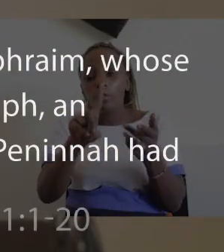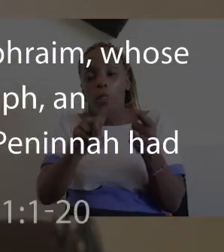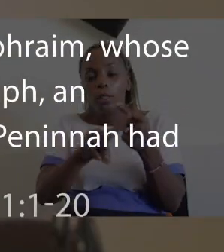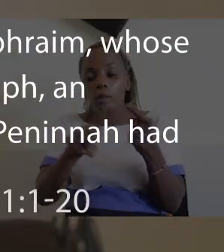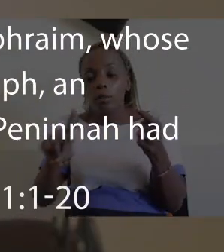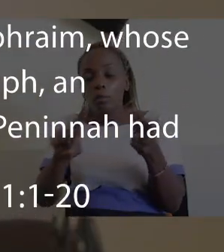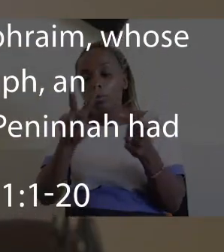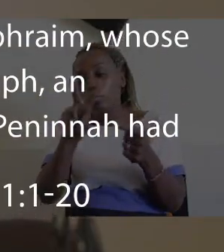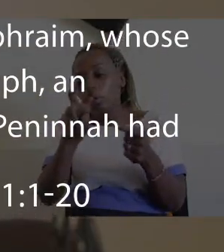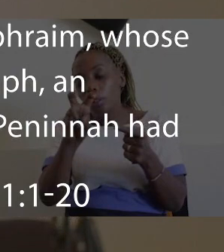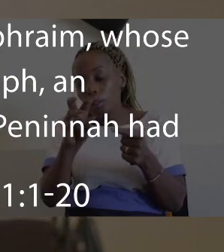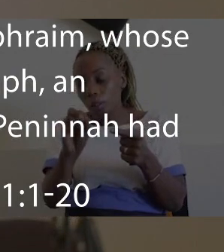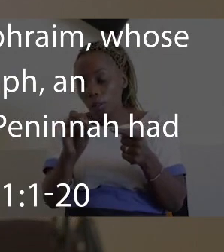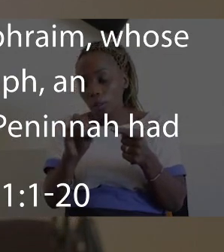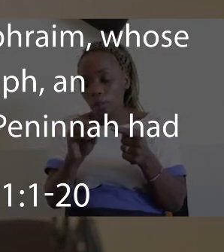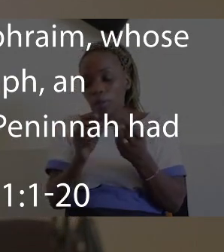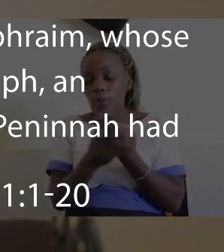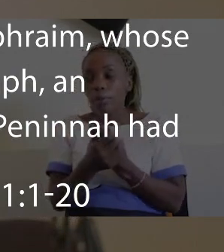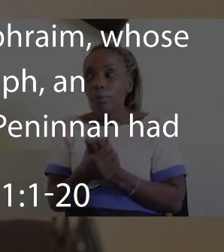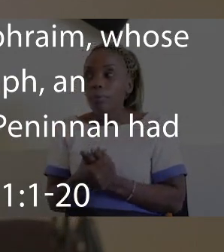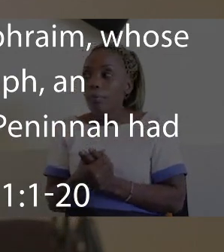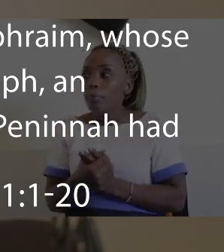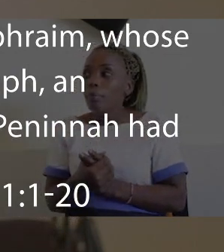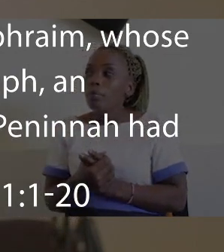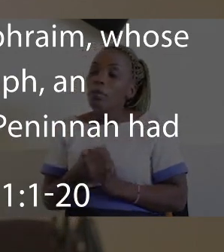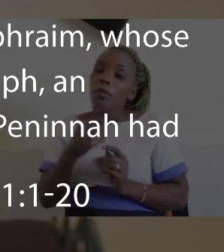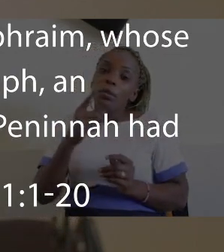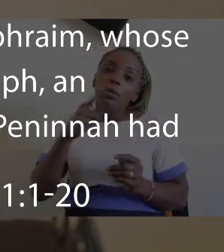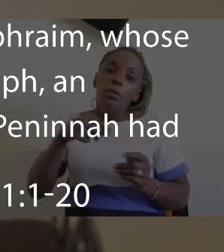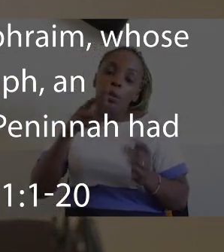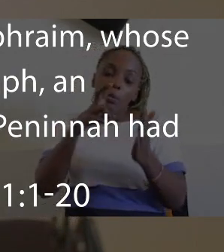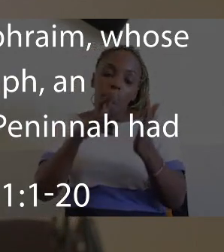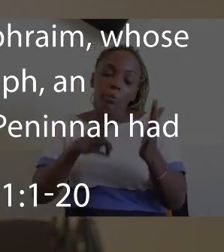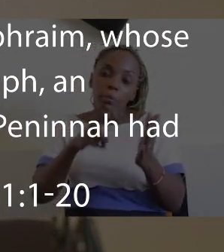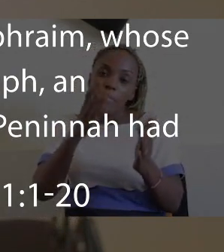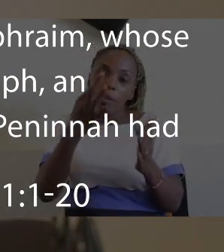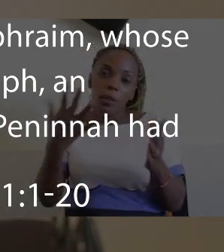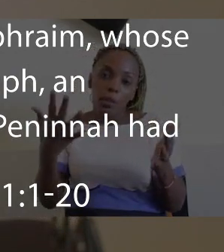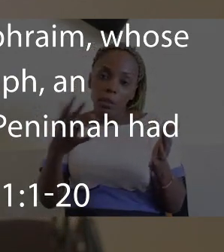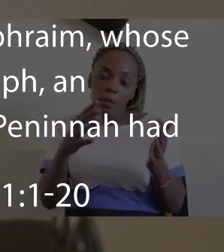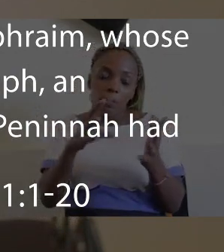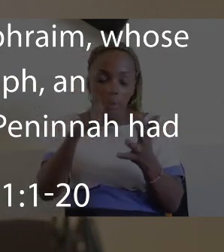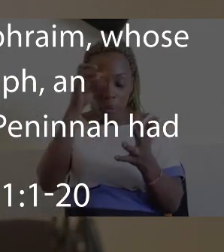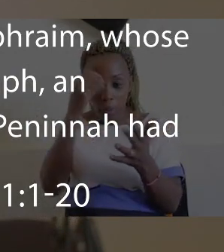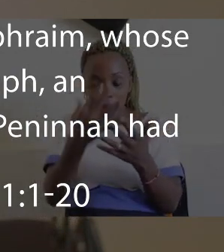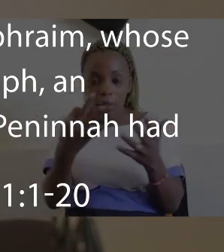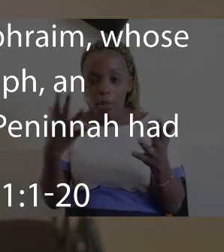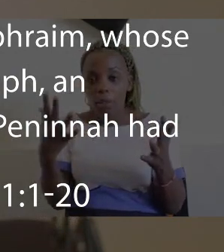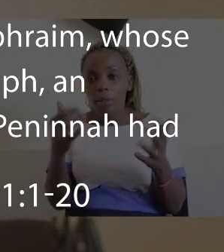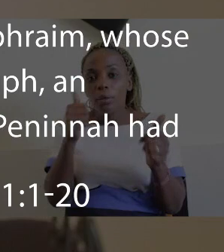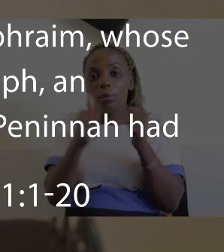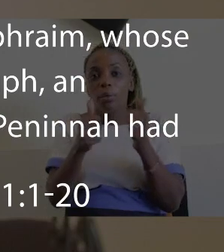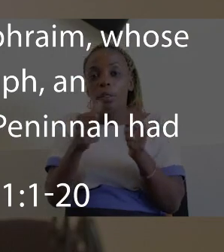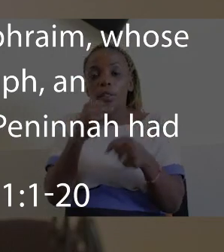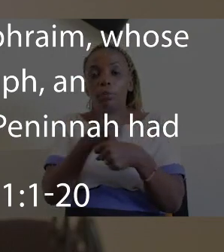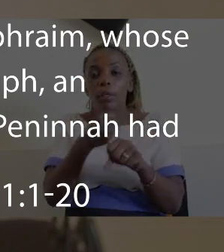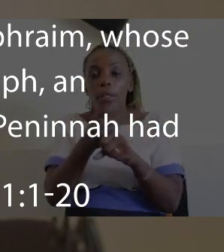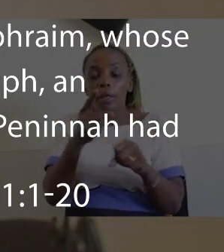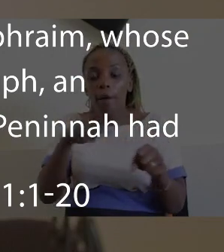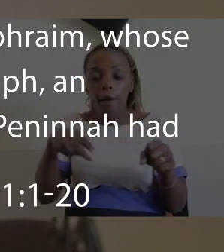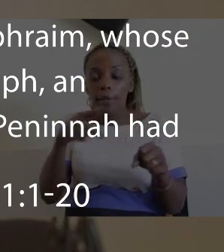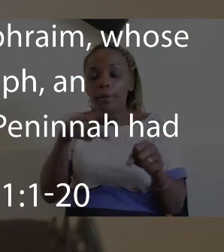1 to 20. And so we are going to look at three things that will cause